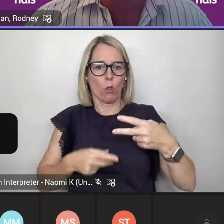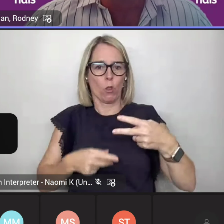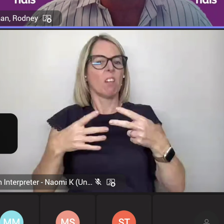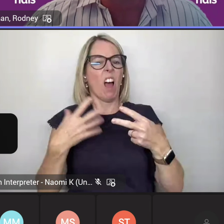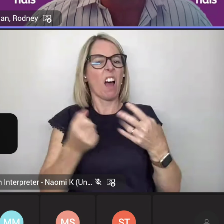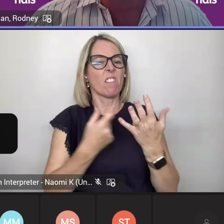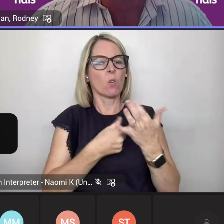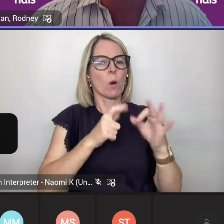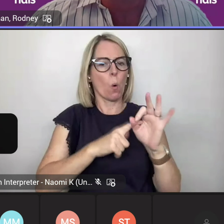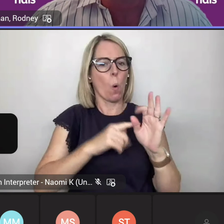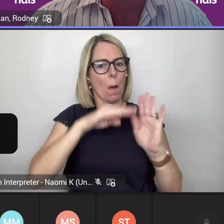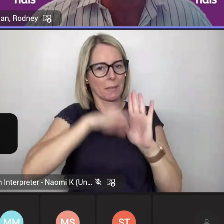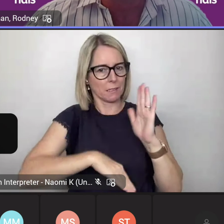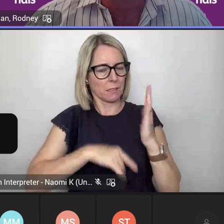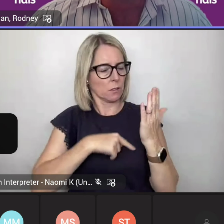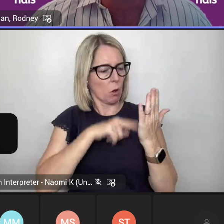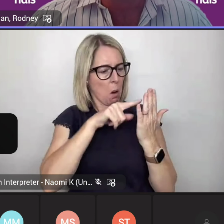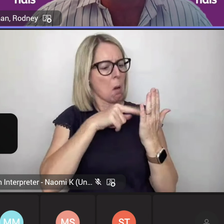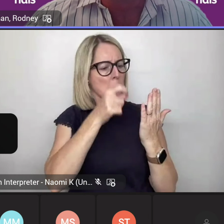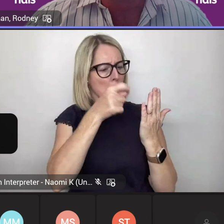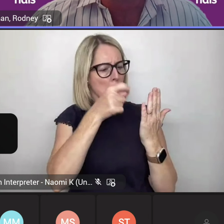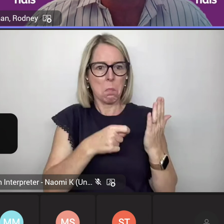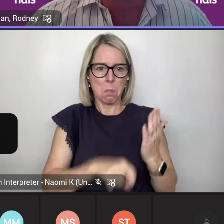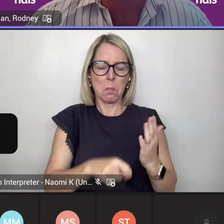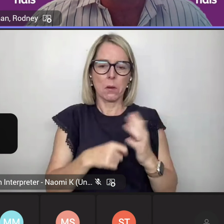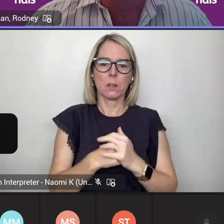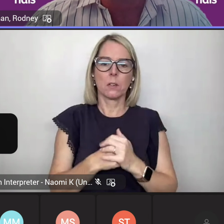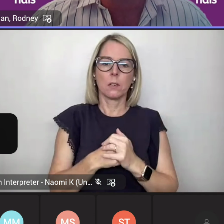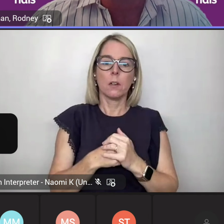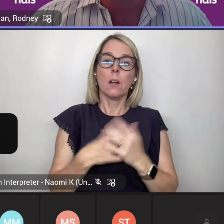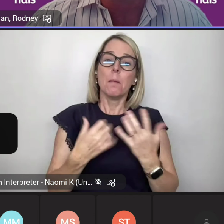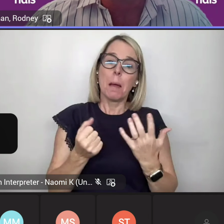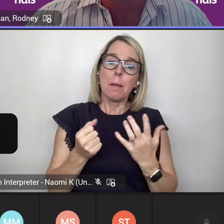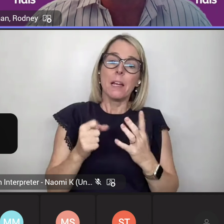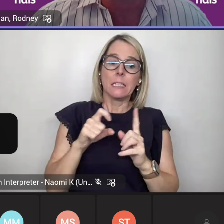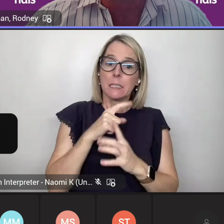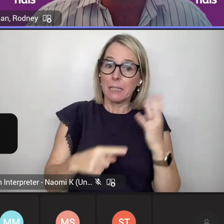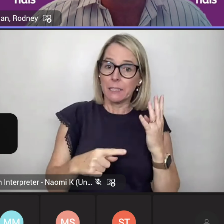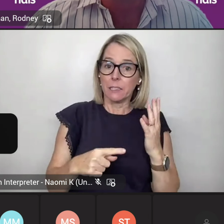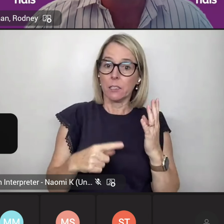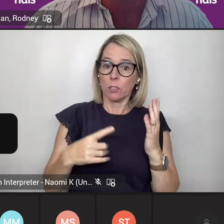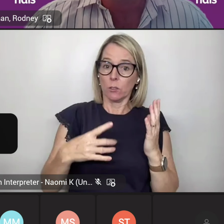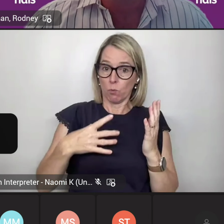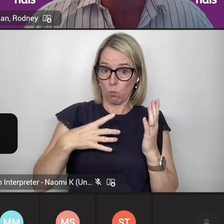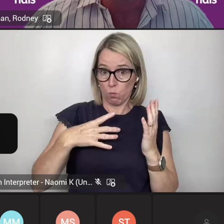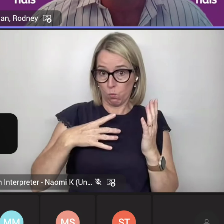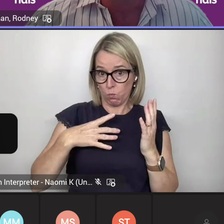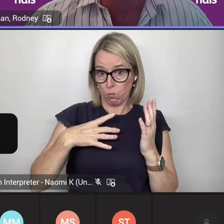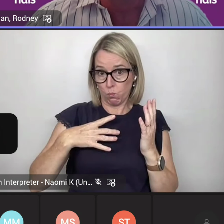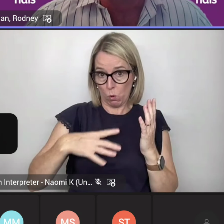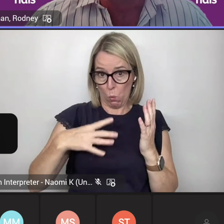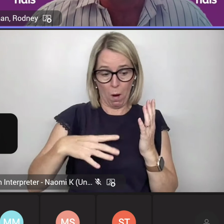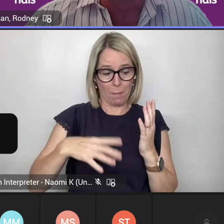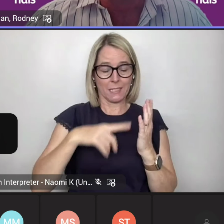You may be eligible under the disability requirements if you have one or more impairments that are